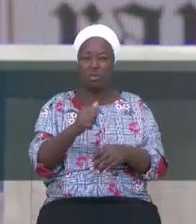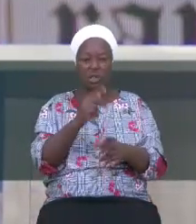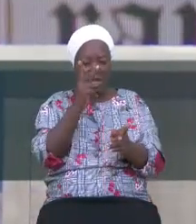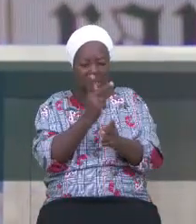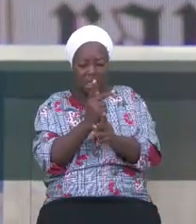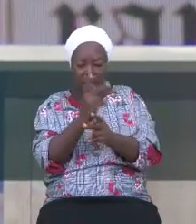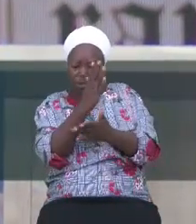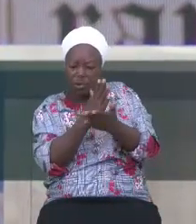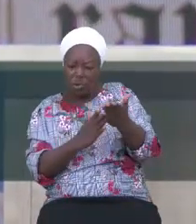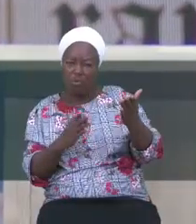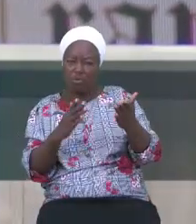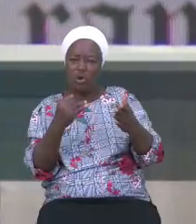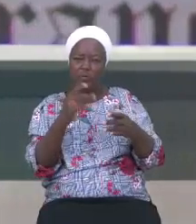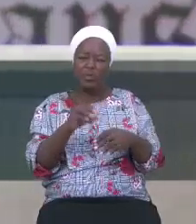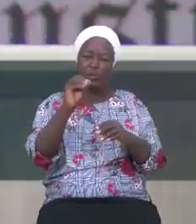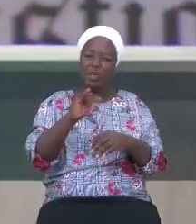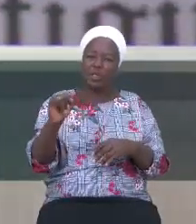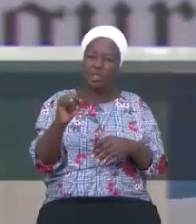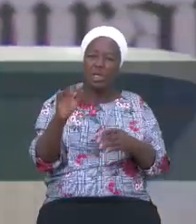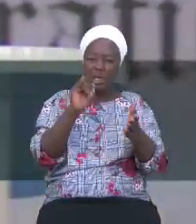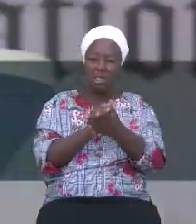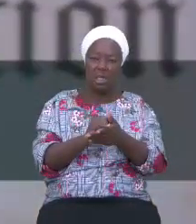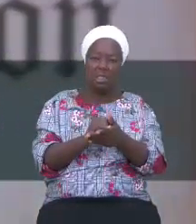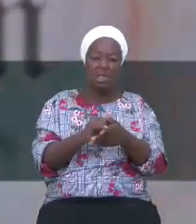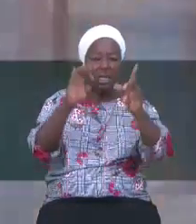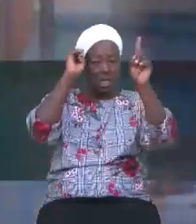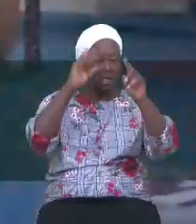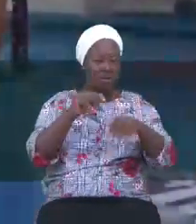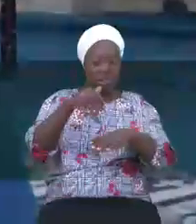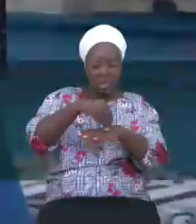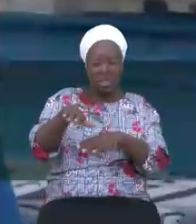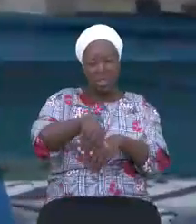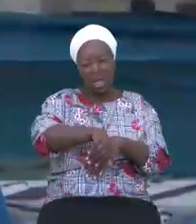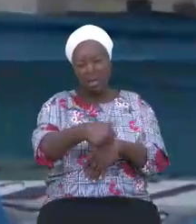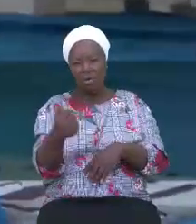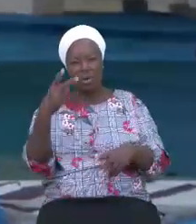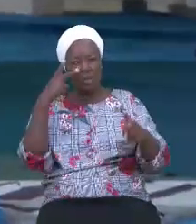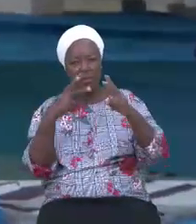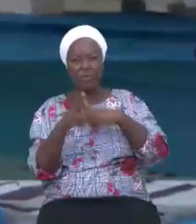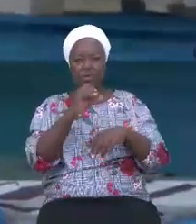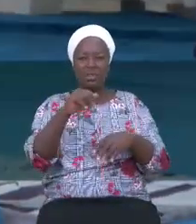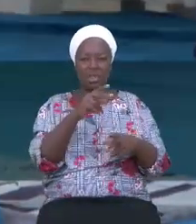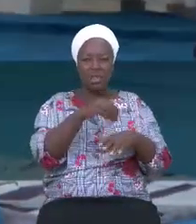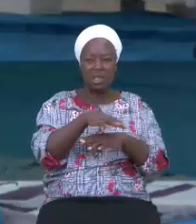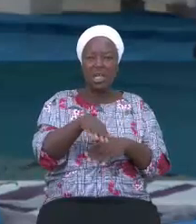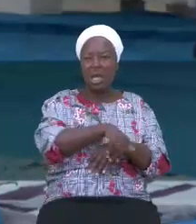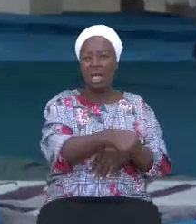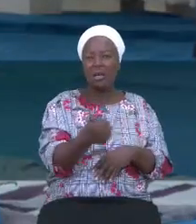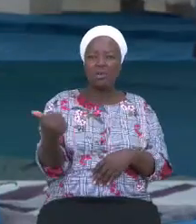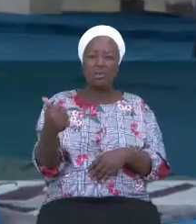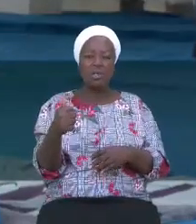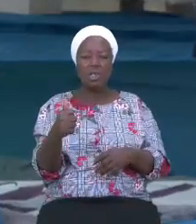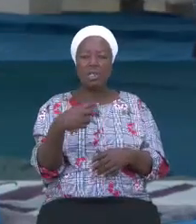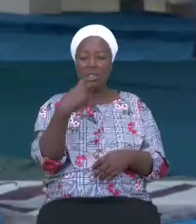part of the message, that he will send another prophet, he'll send another